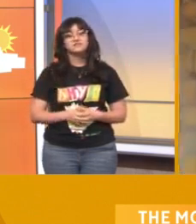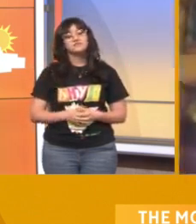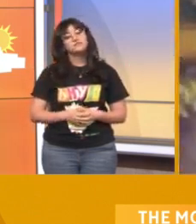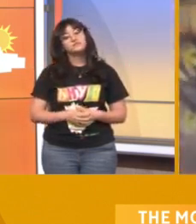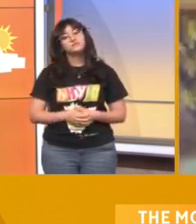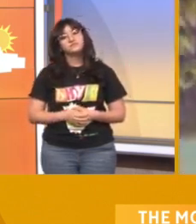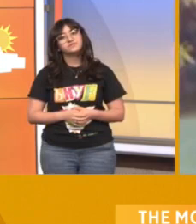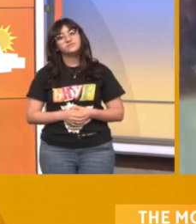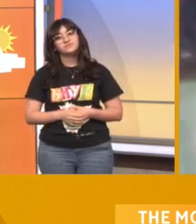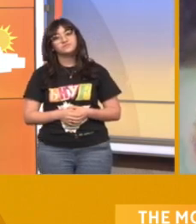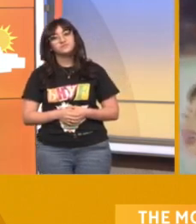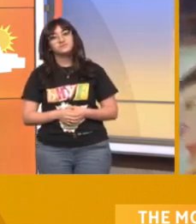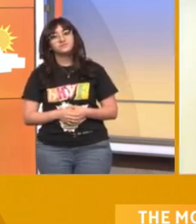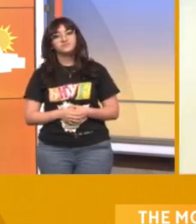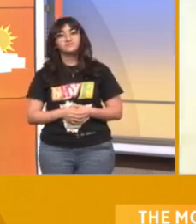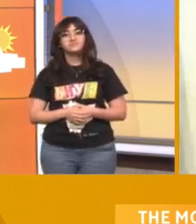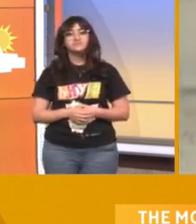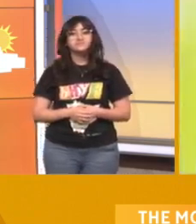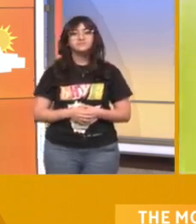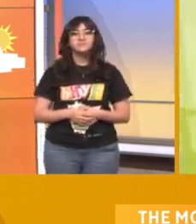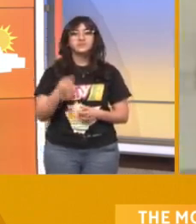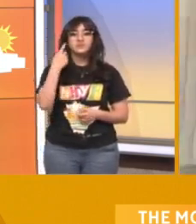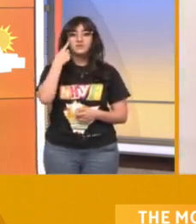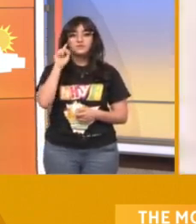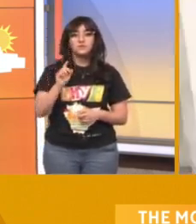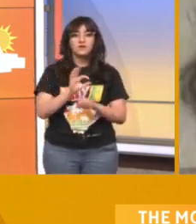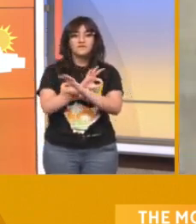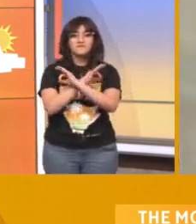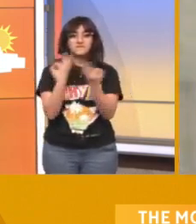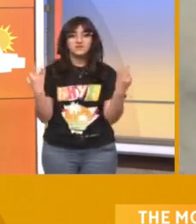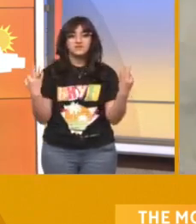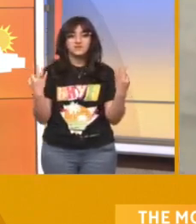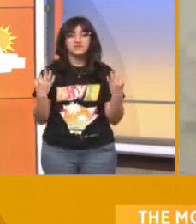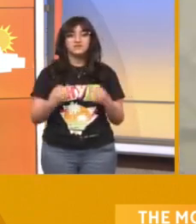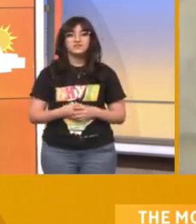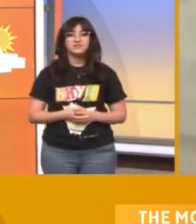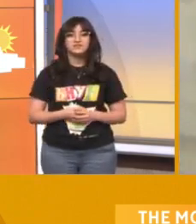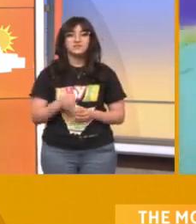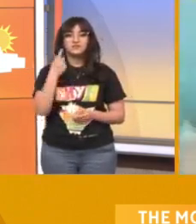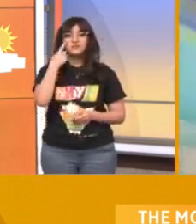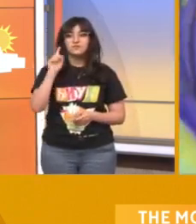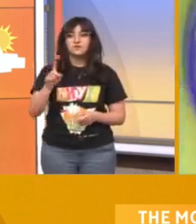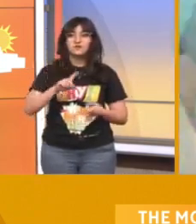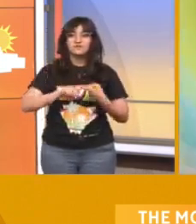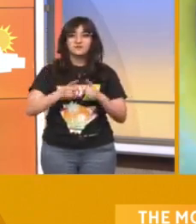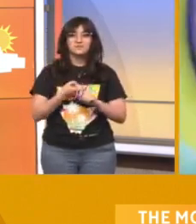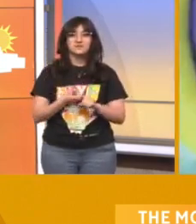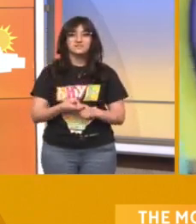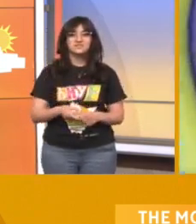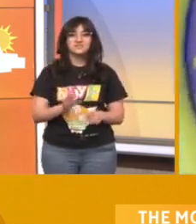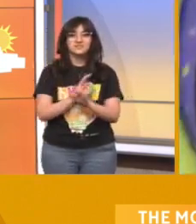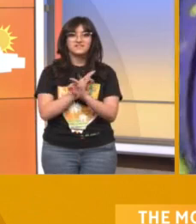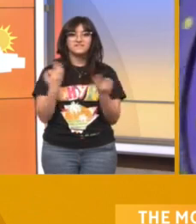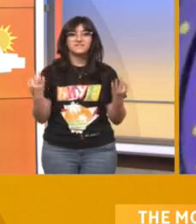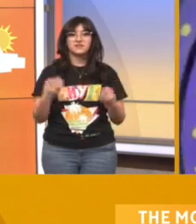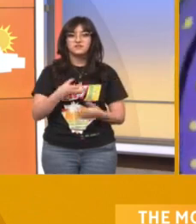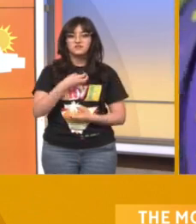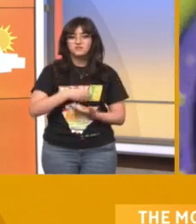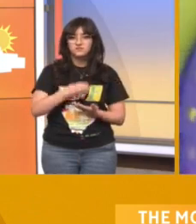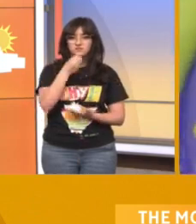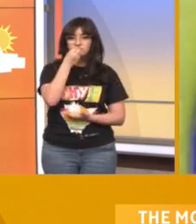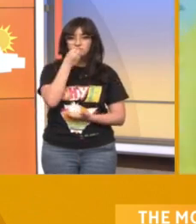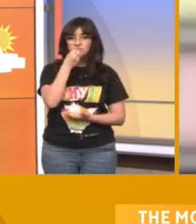really put wonderful. on this event for free. For families, free food, free performances.